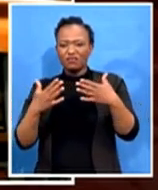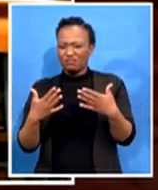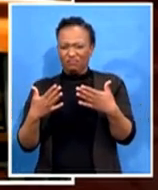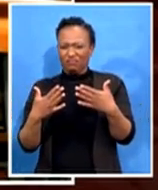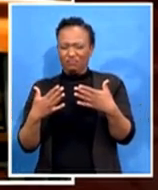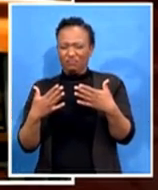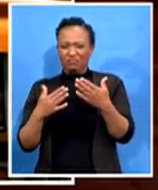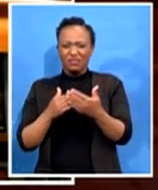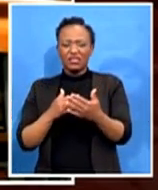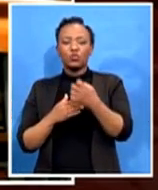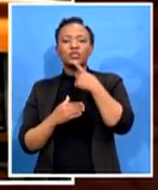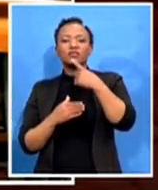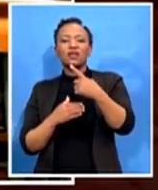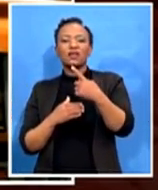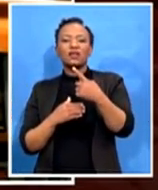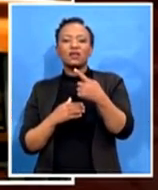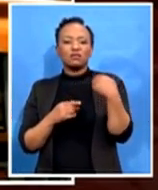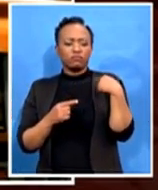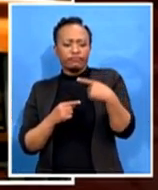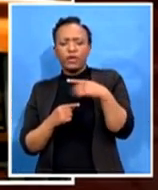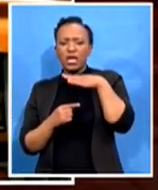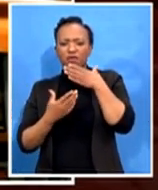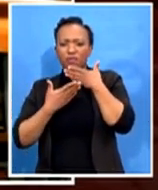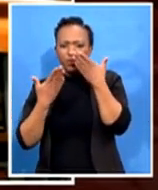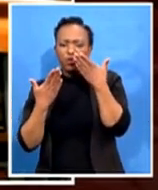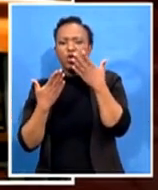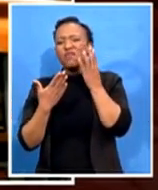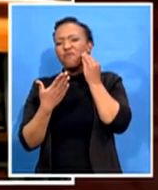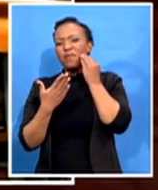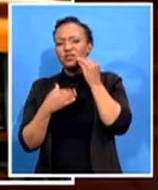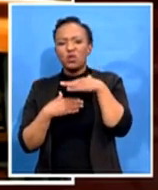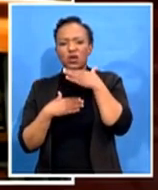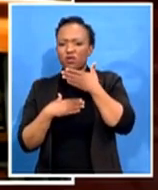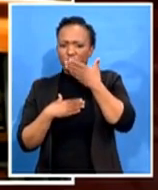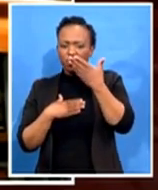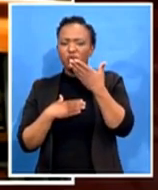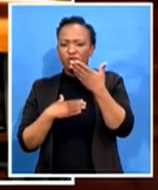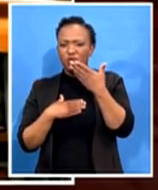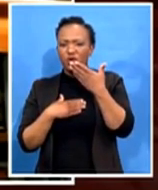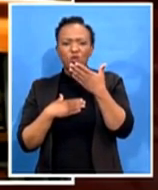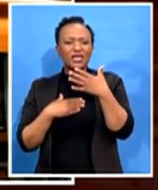enough information. They're just shooting in the dark. Dr Ntsikelelo